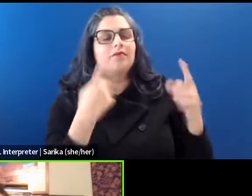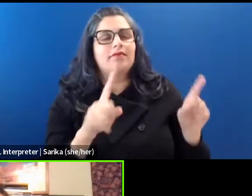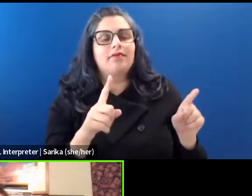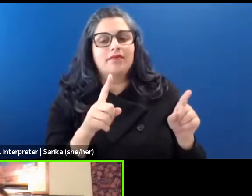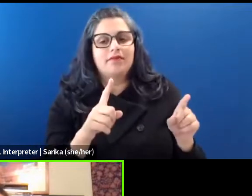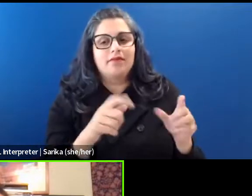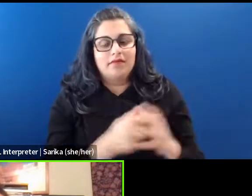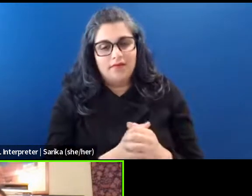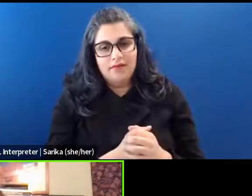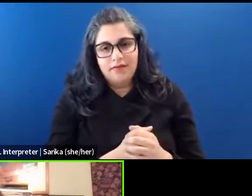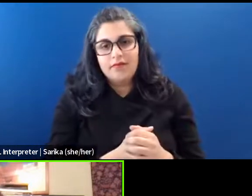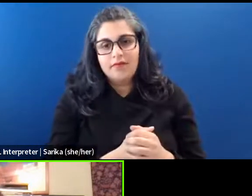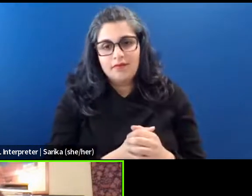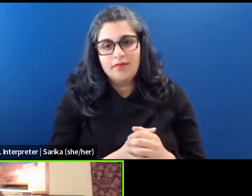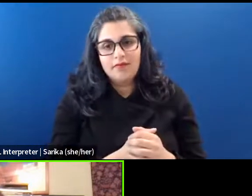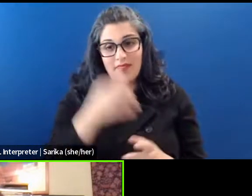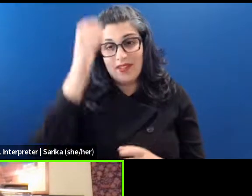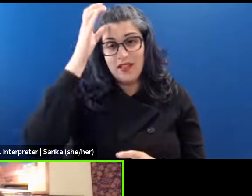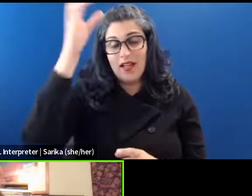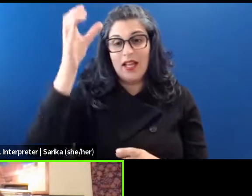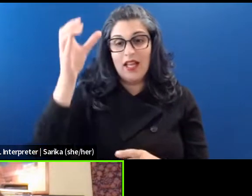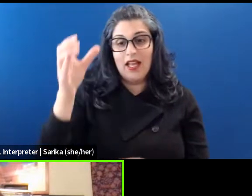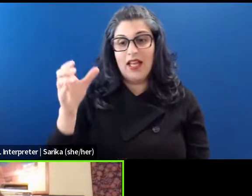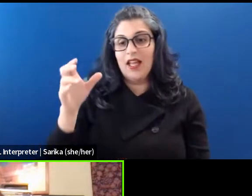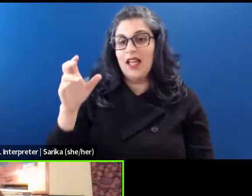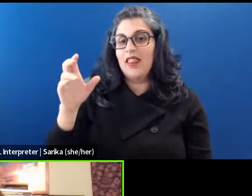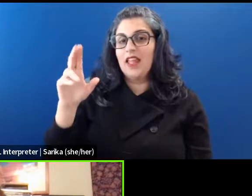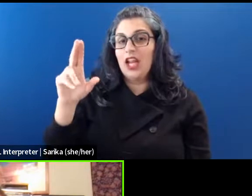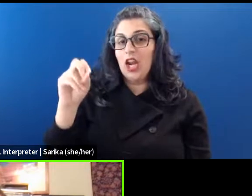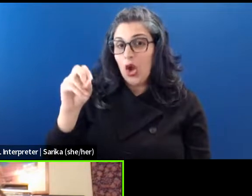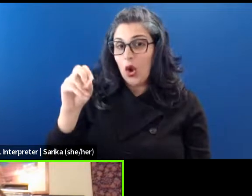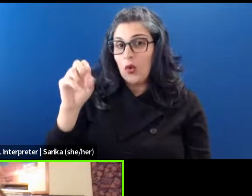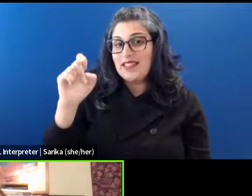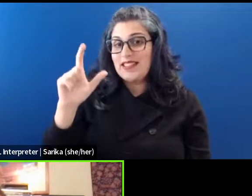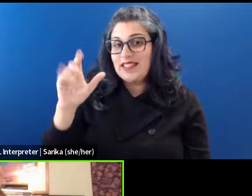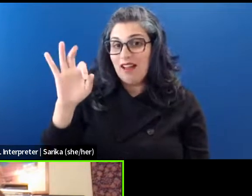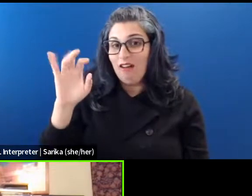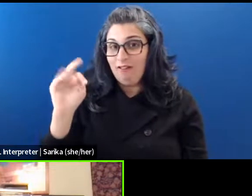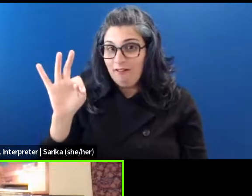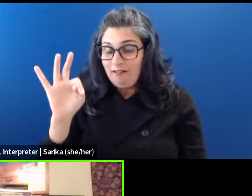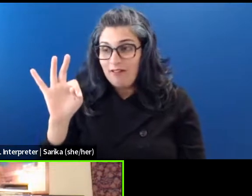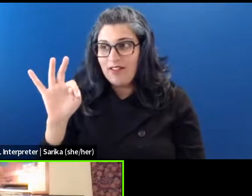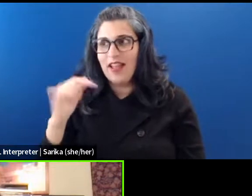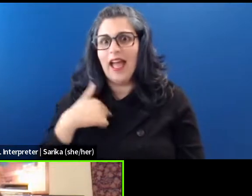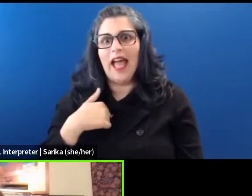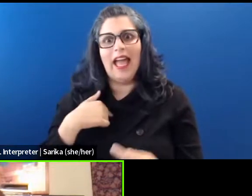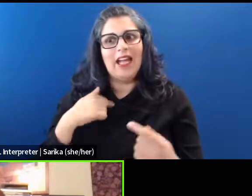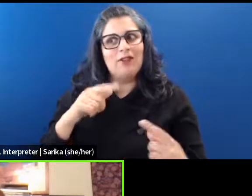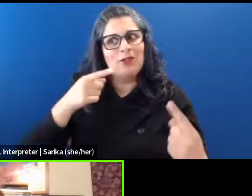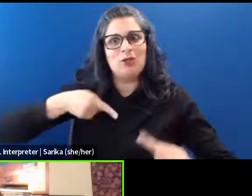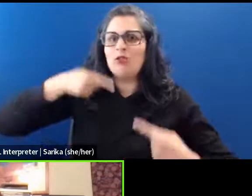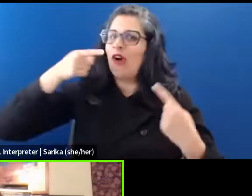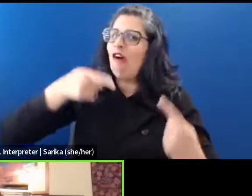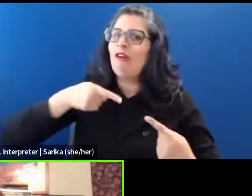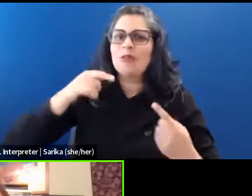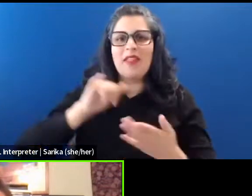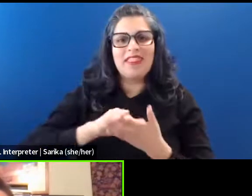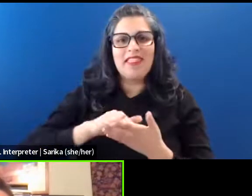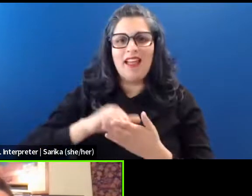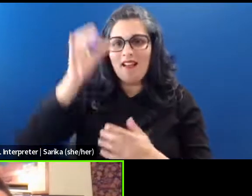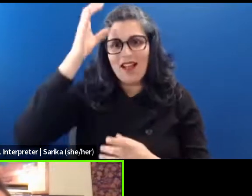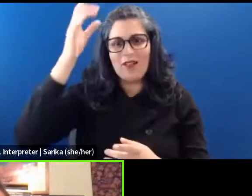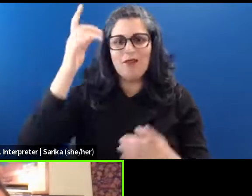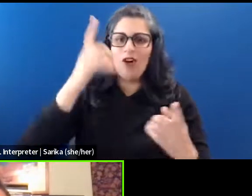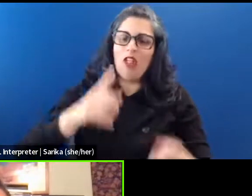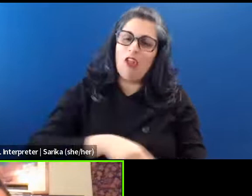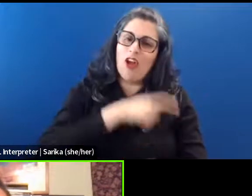Anatta, or the concept of no self, is something that I have struggled with for a very long time. And you and I have